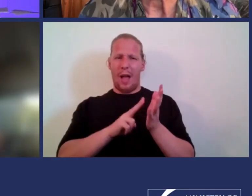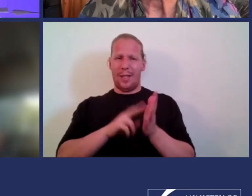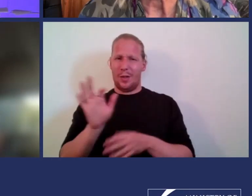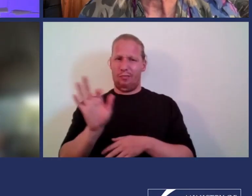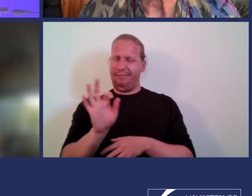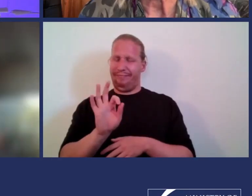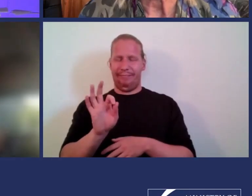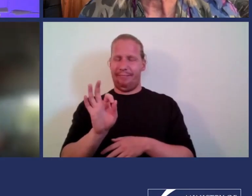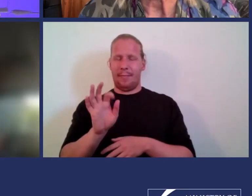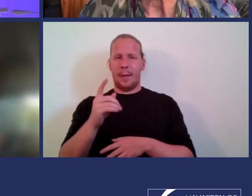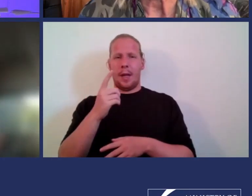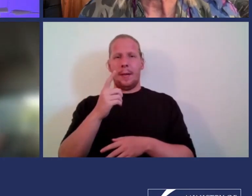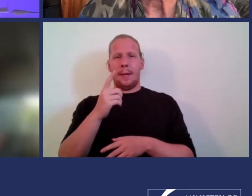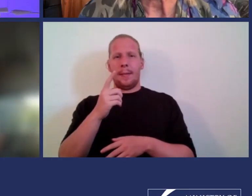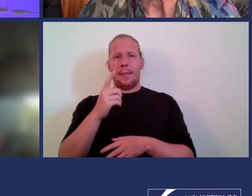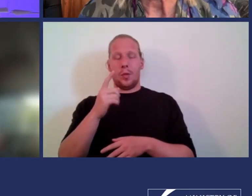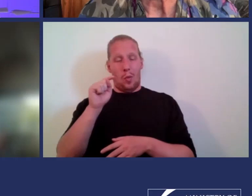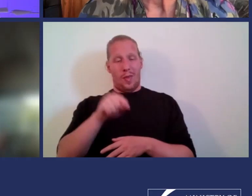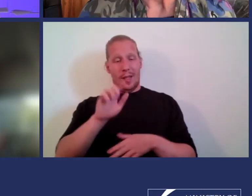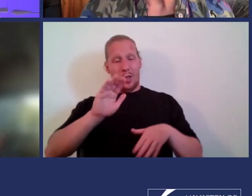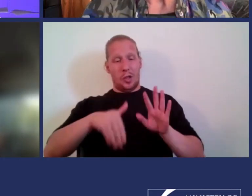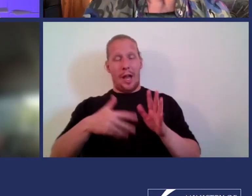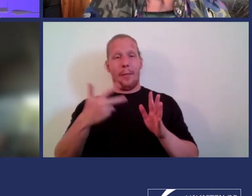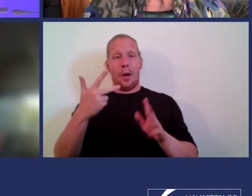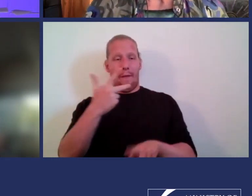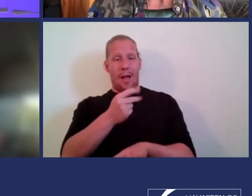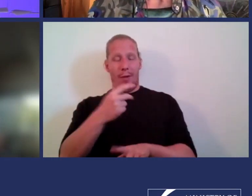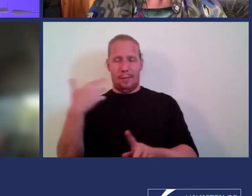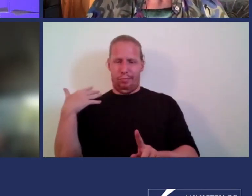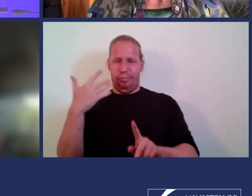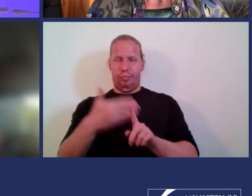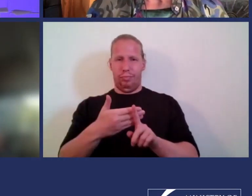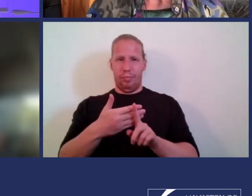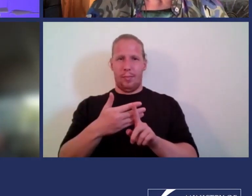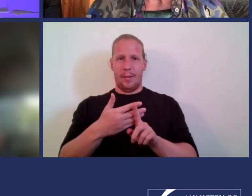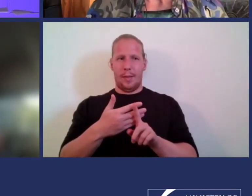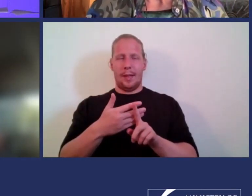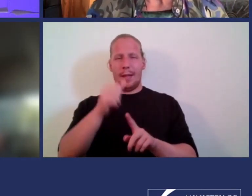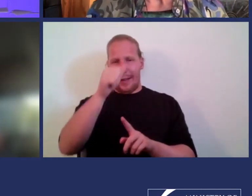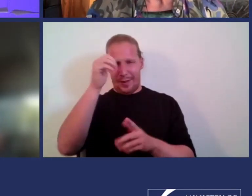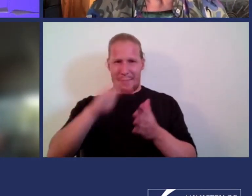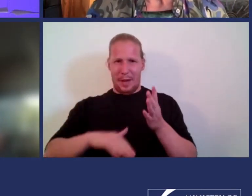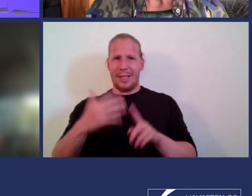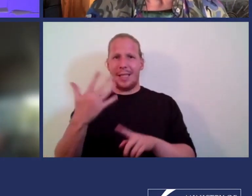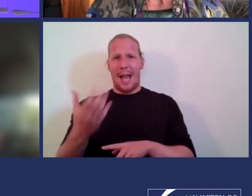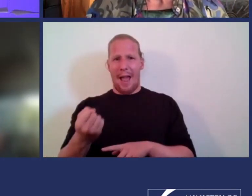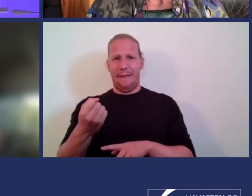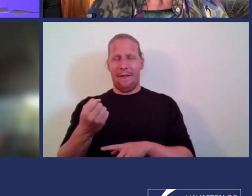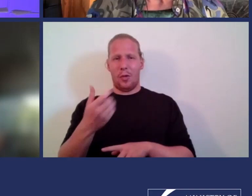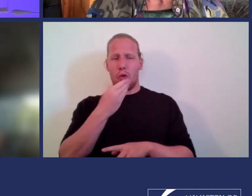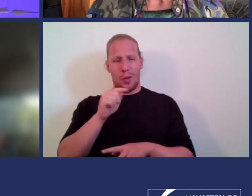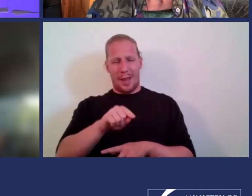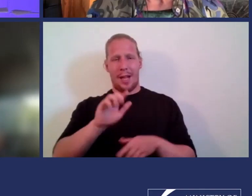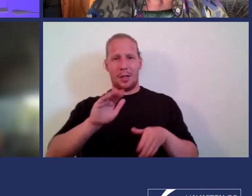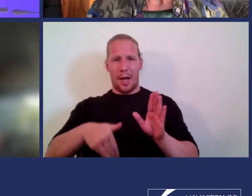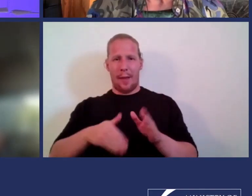vaccines, we have decades of experience using non-live vaccines. And we find that what happens is the vaccine itself, and this is the case with the